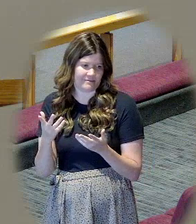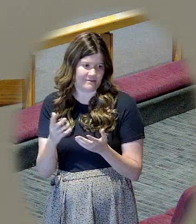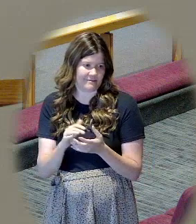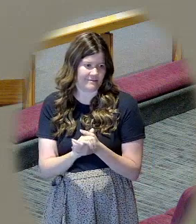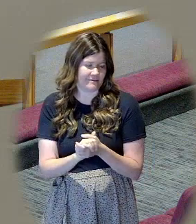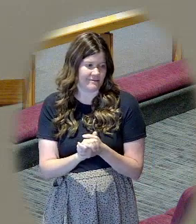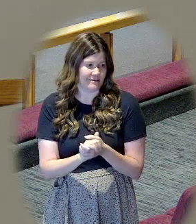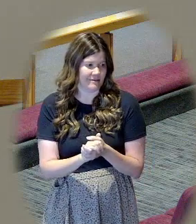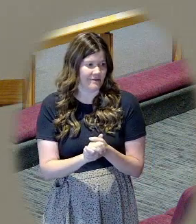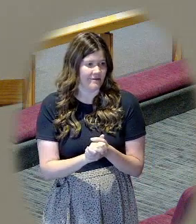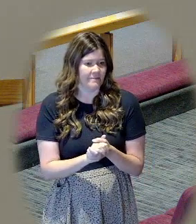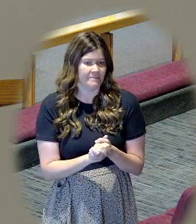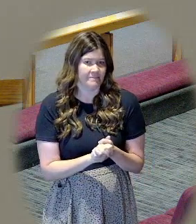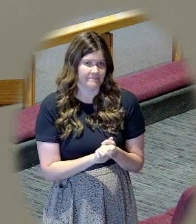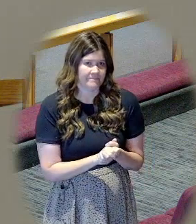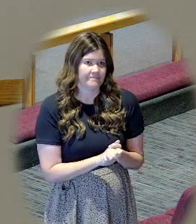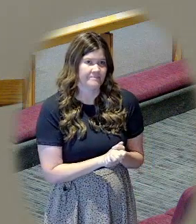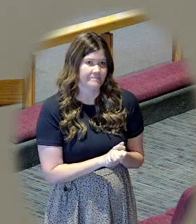our own capacity.